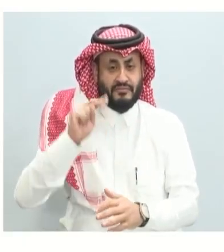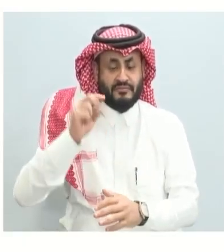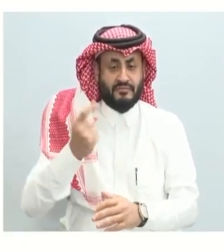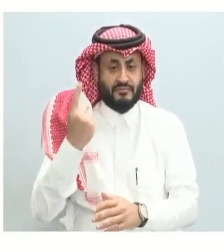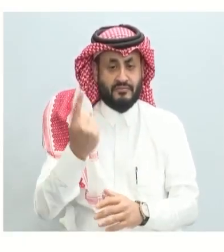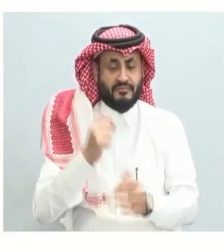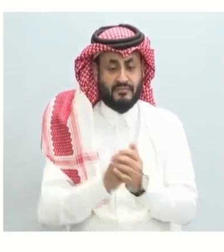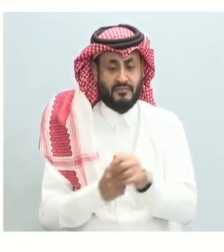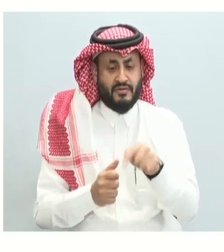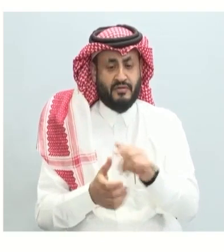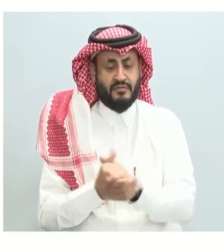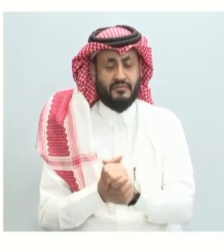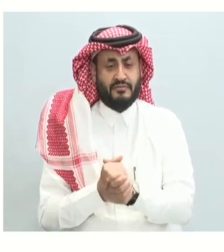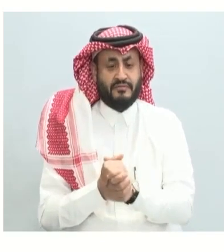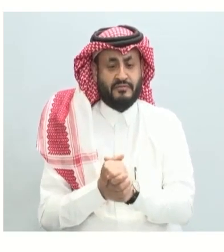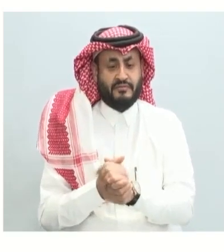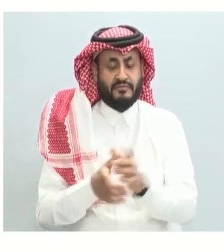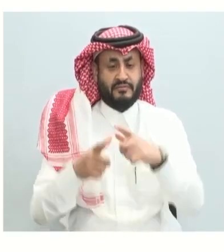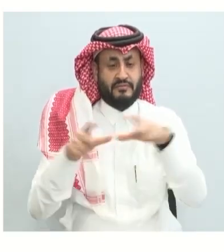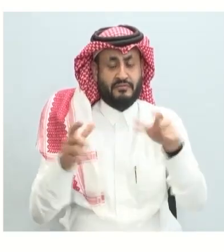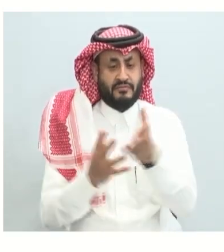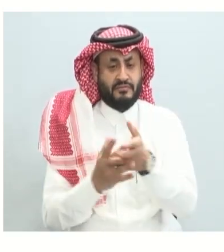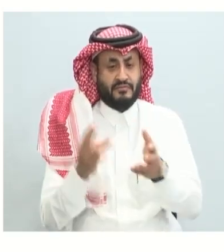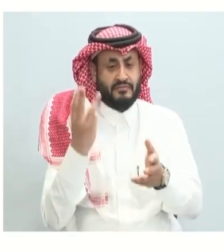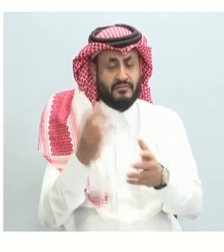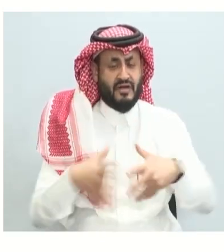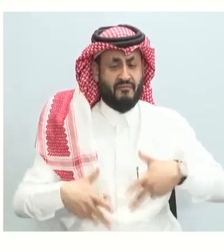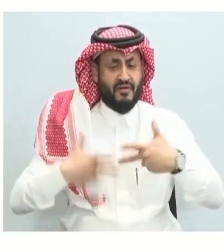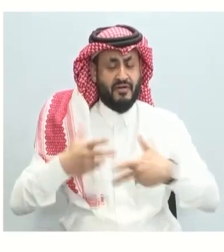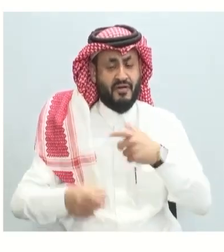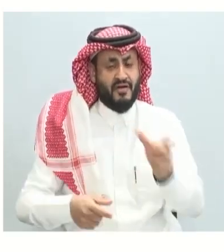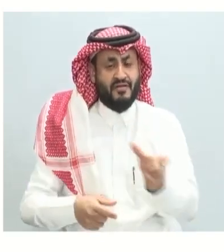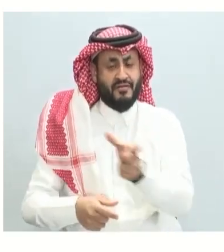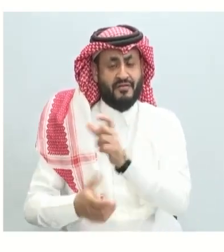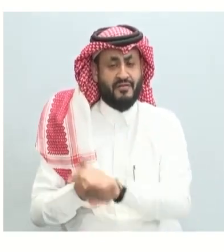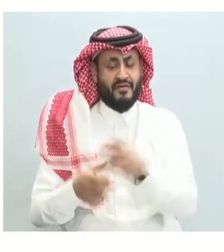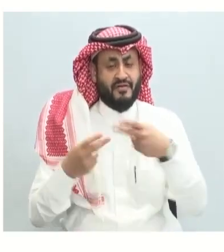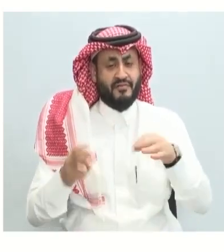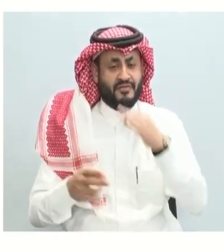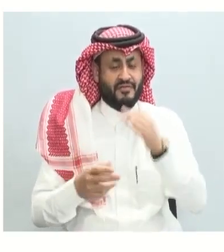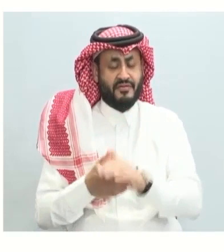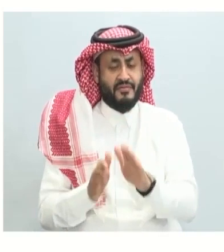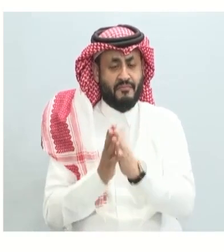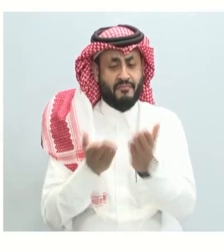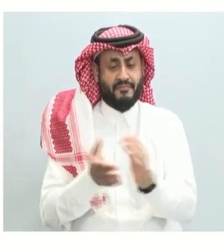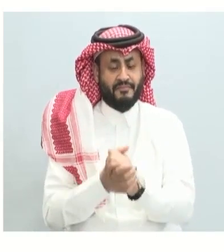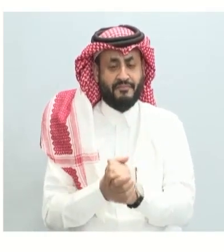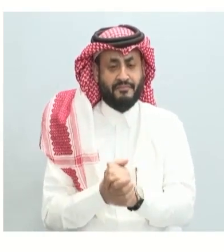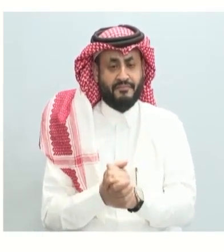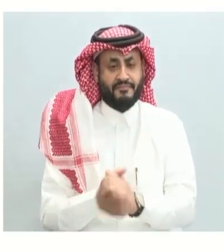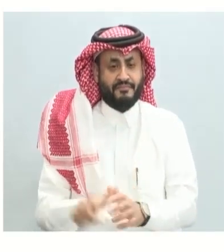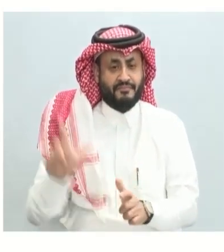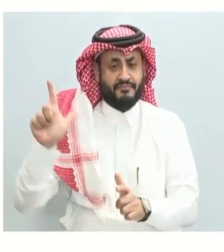today, inshallah, we will cover unit 3, feelings and things, rhythm and sounds, on page